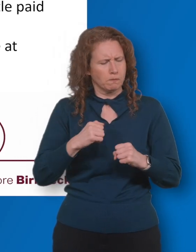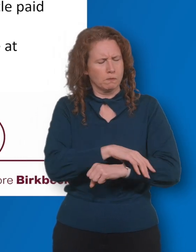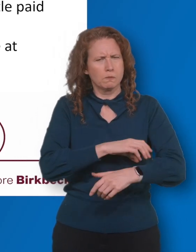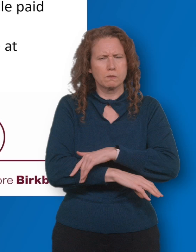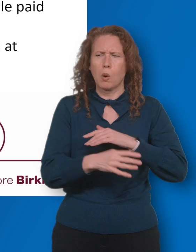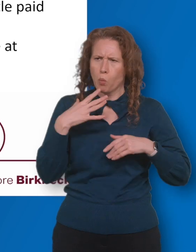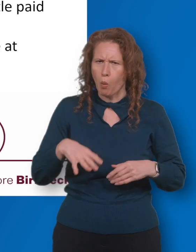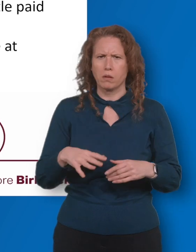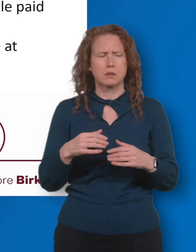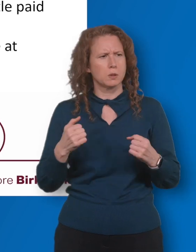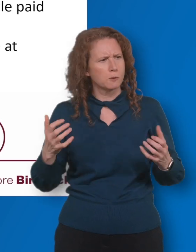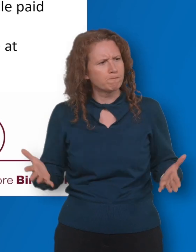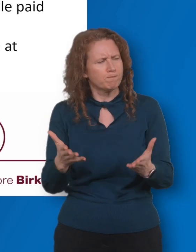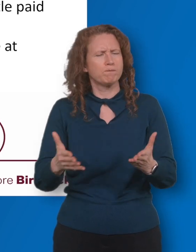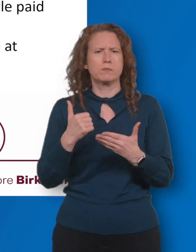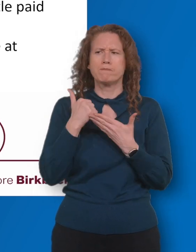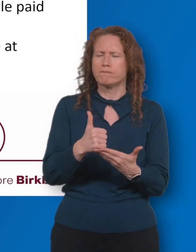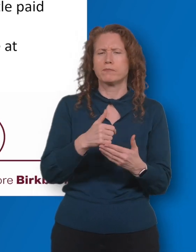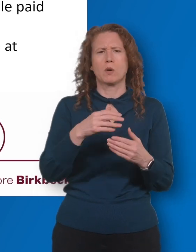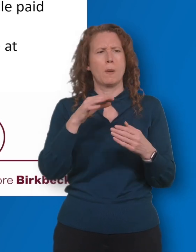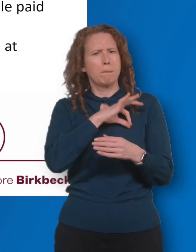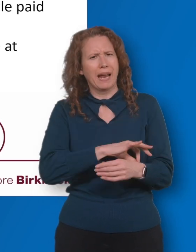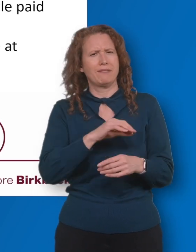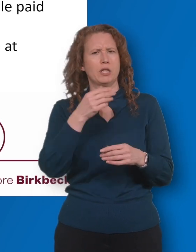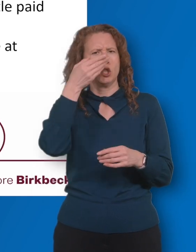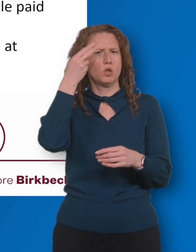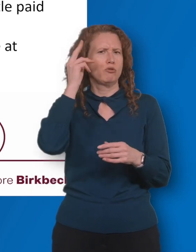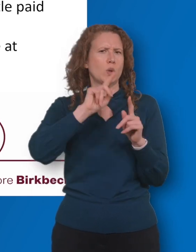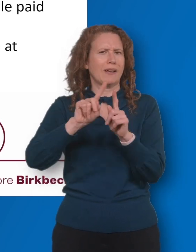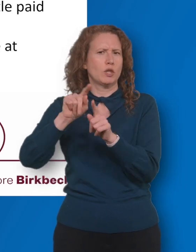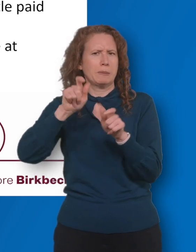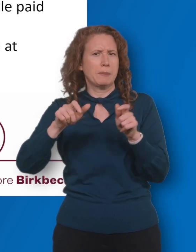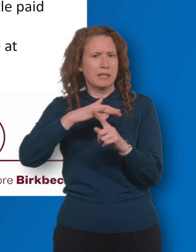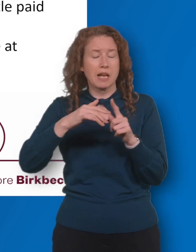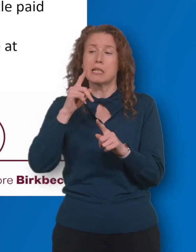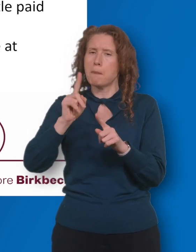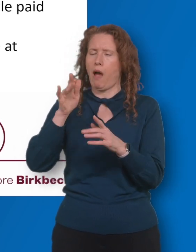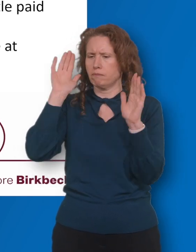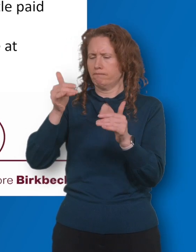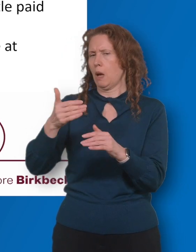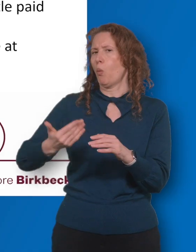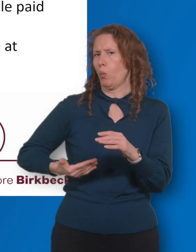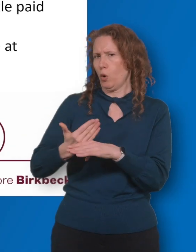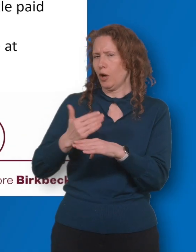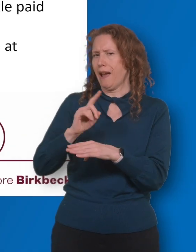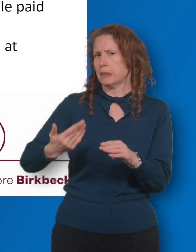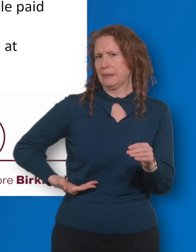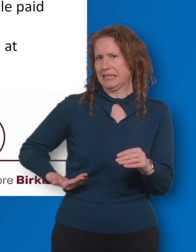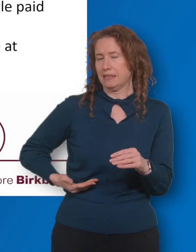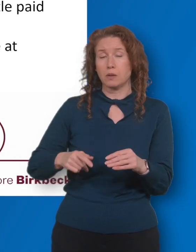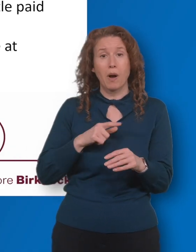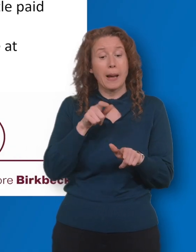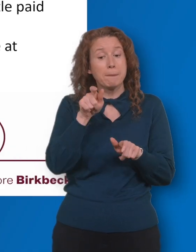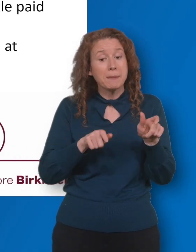benefit neurodivergent people in society, but also specifically at work and in business, because